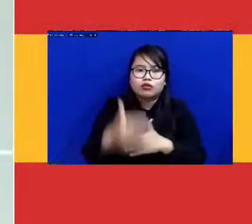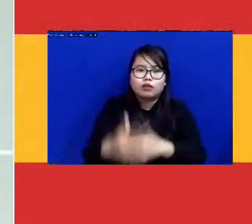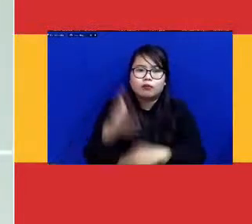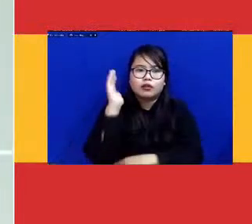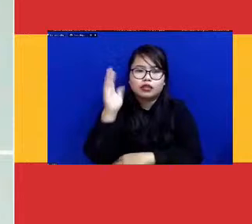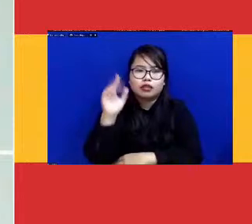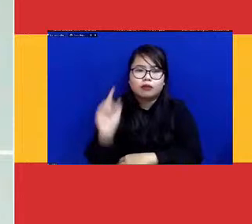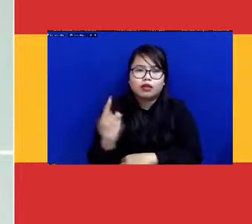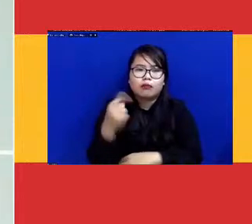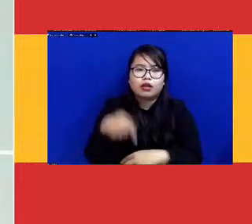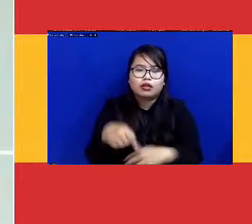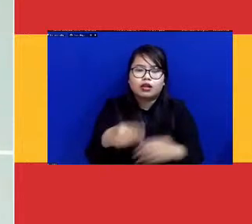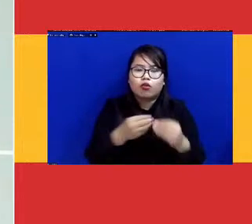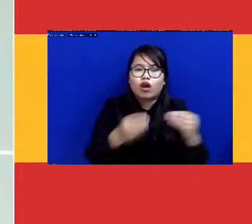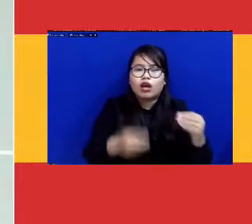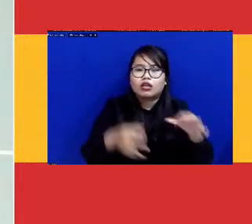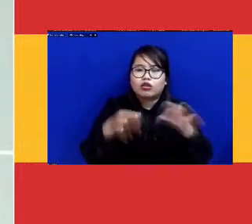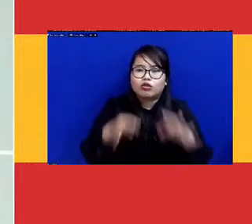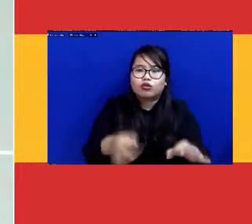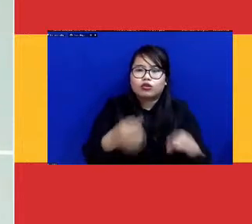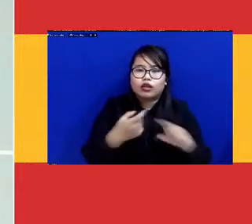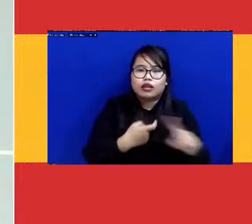Bapak Dr. Wahdi Sirajuddin.